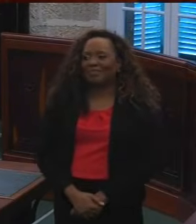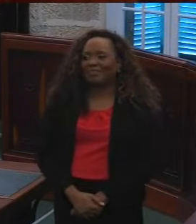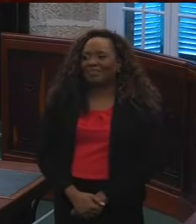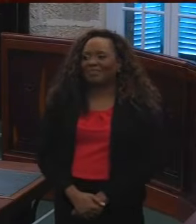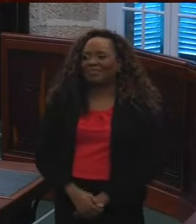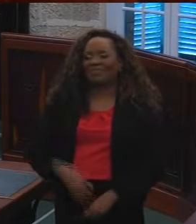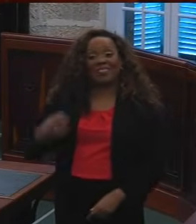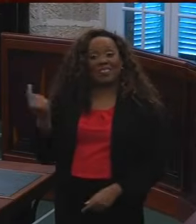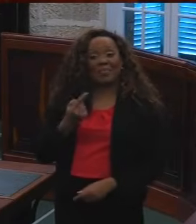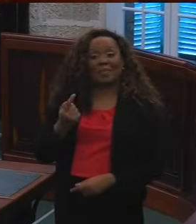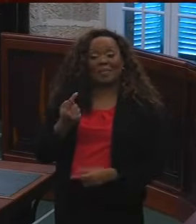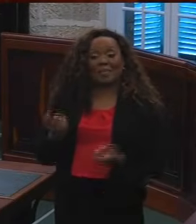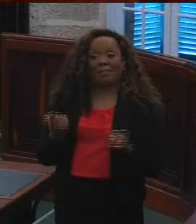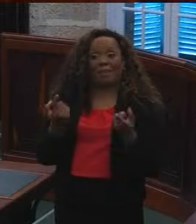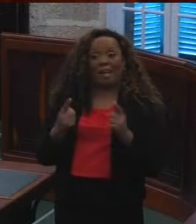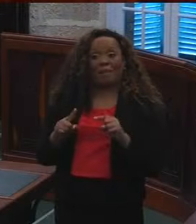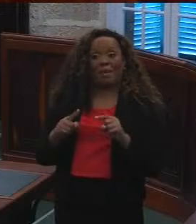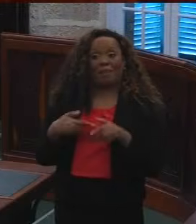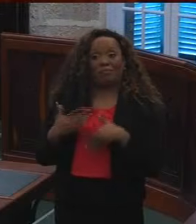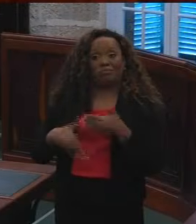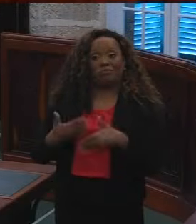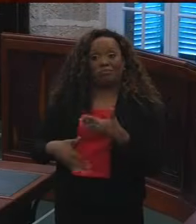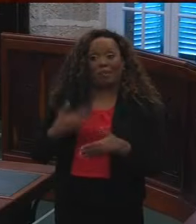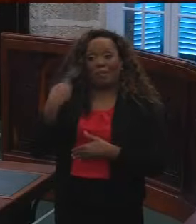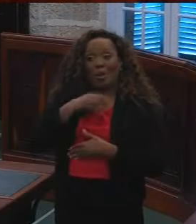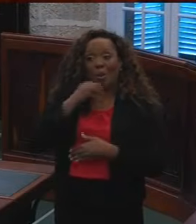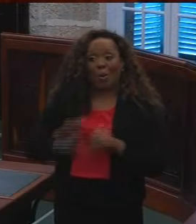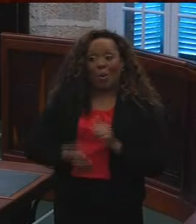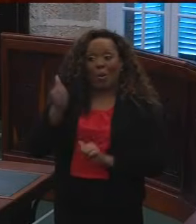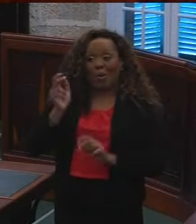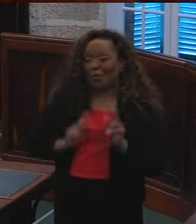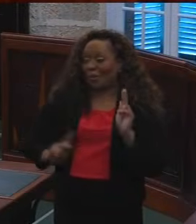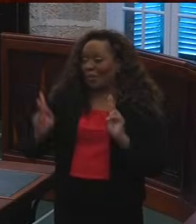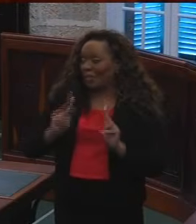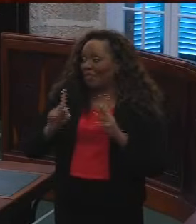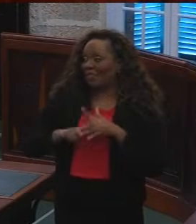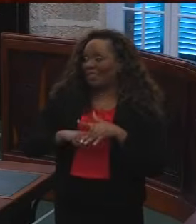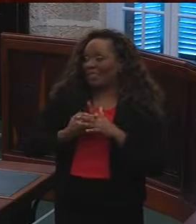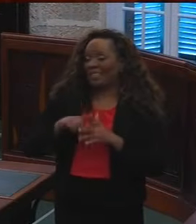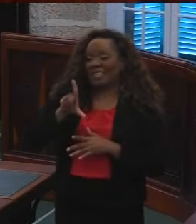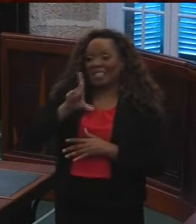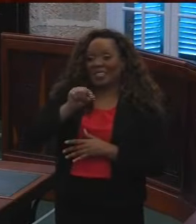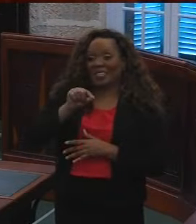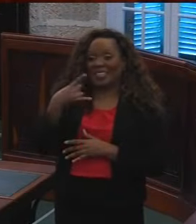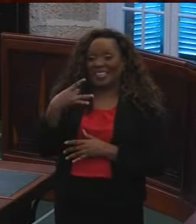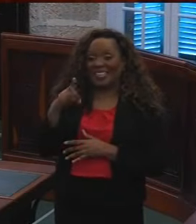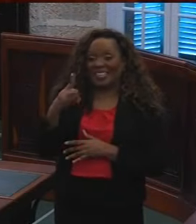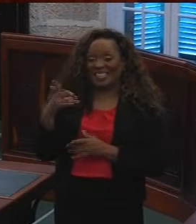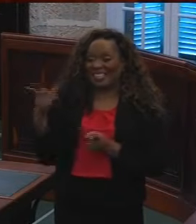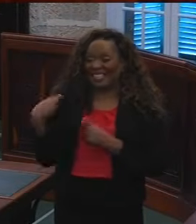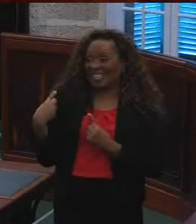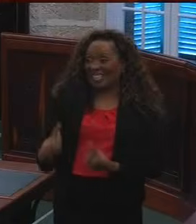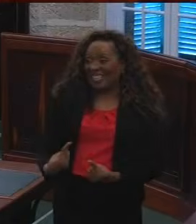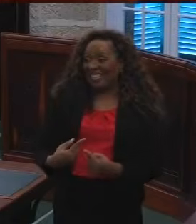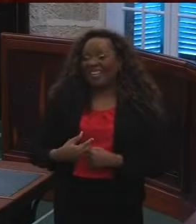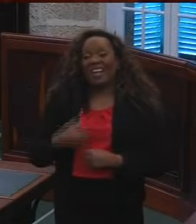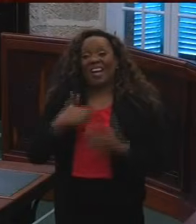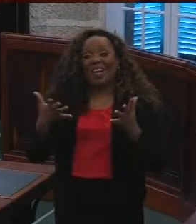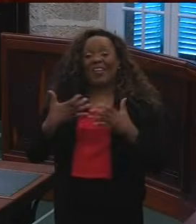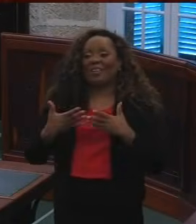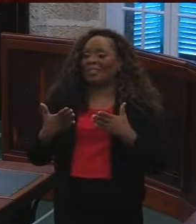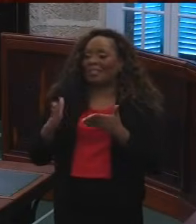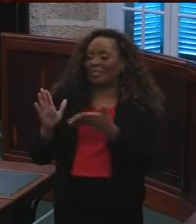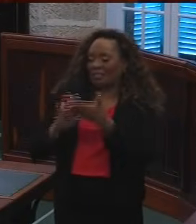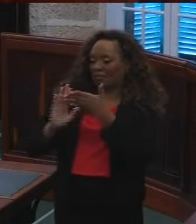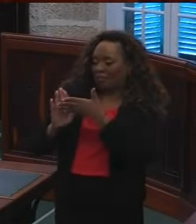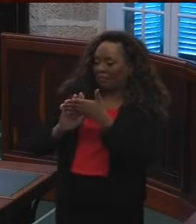been happening for the elderly in this country since 2018. I want to commend the minister who led the